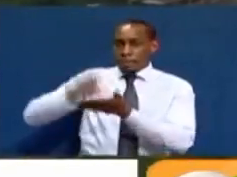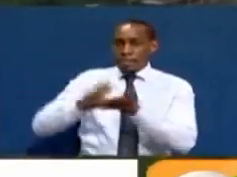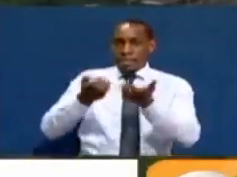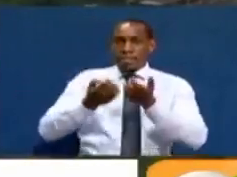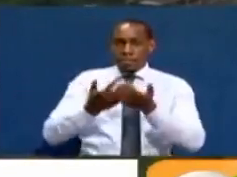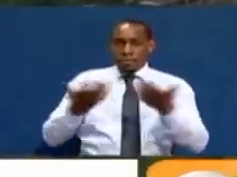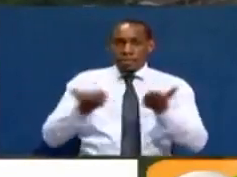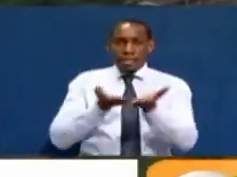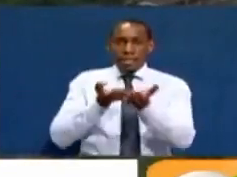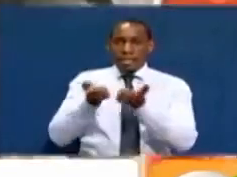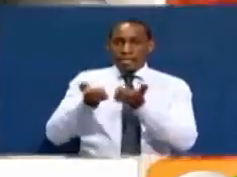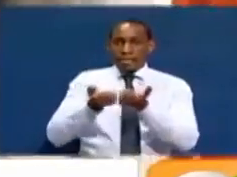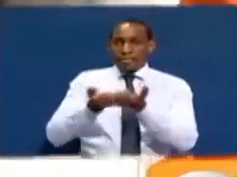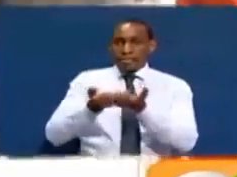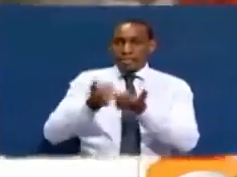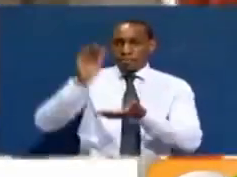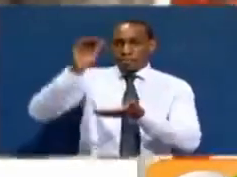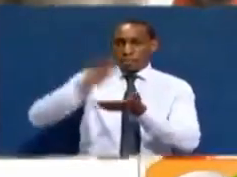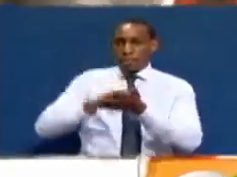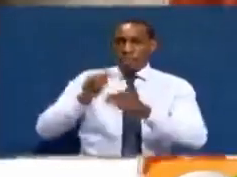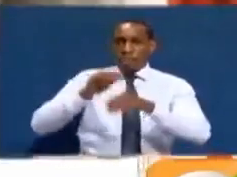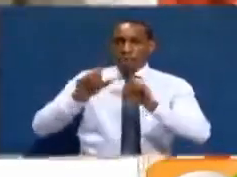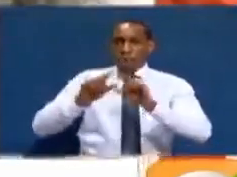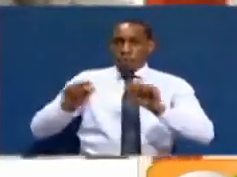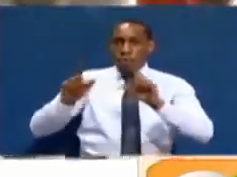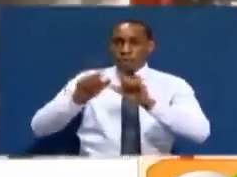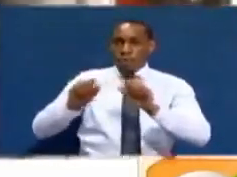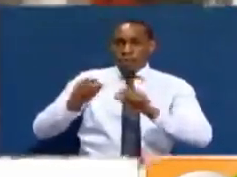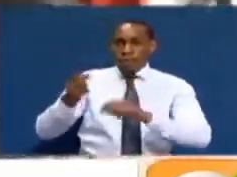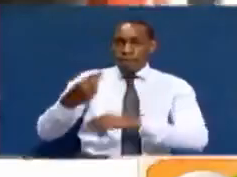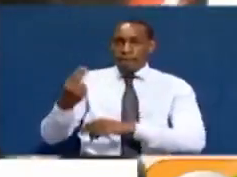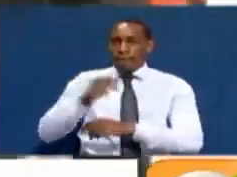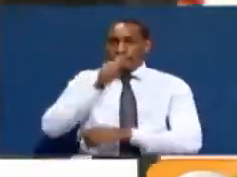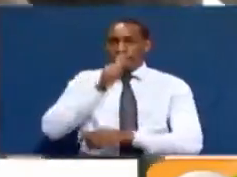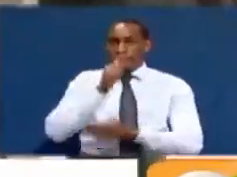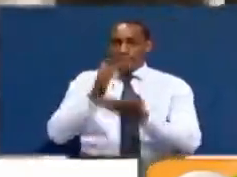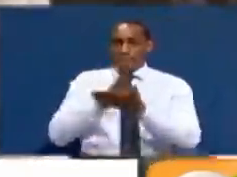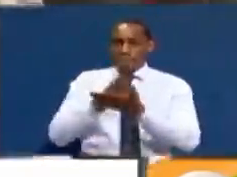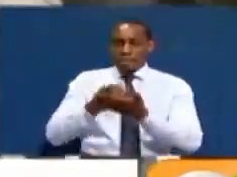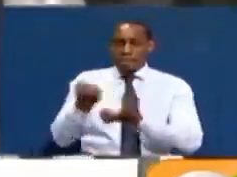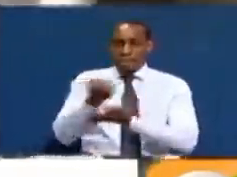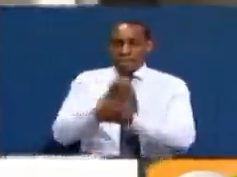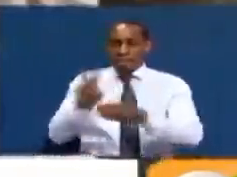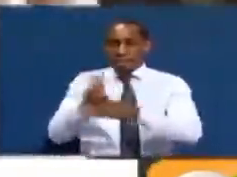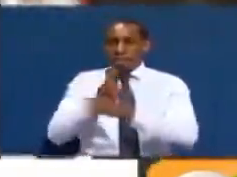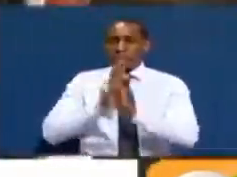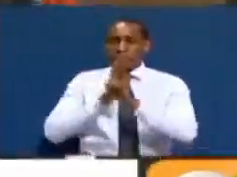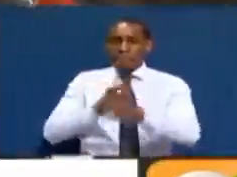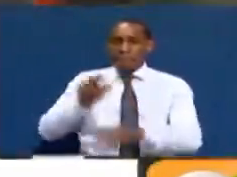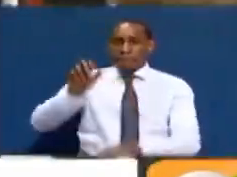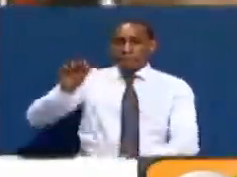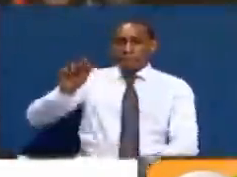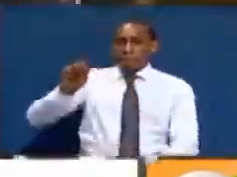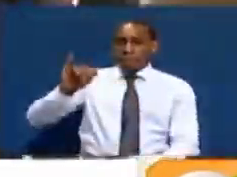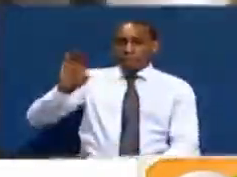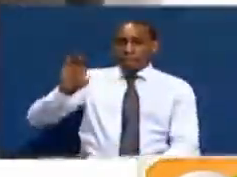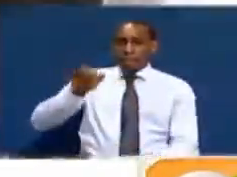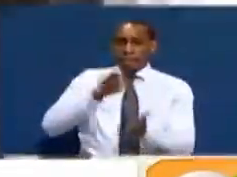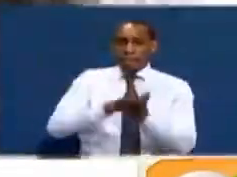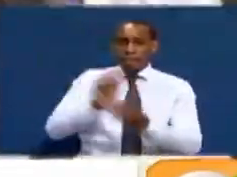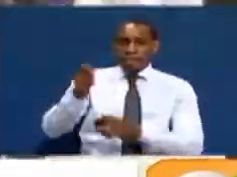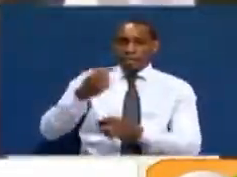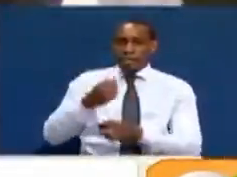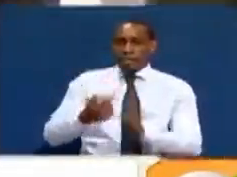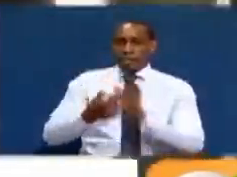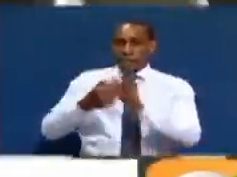for goods and services staggers. This according to a February private sector economic survey report by Stanbic Bank Kenya, which shows the